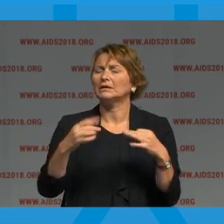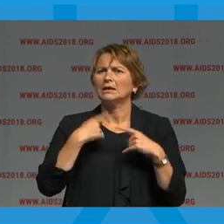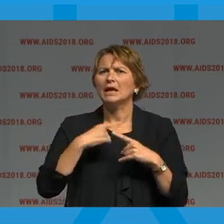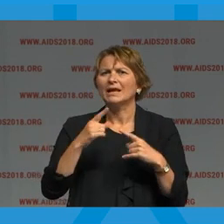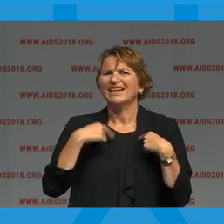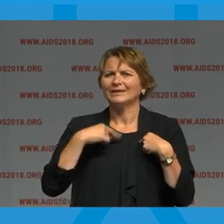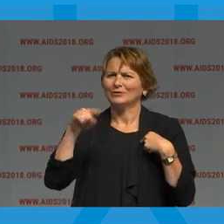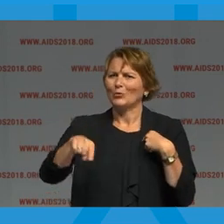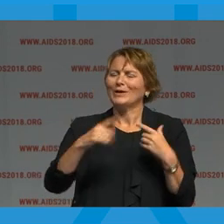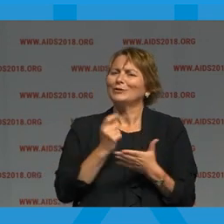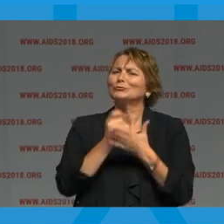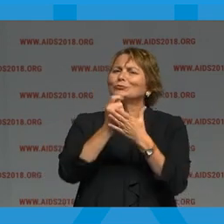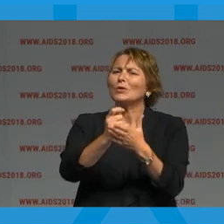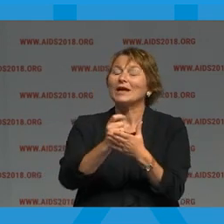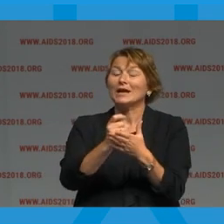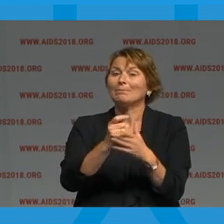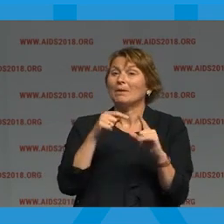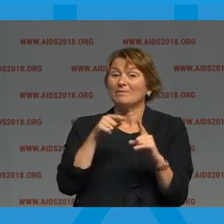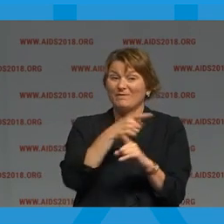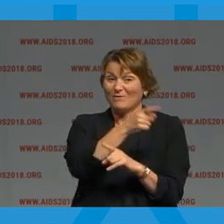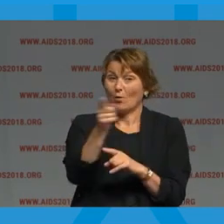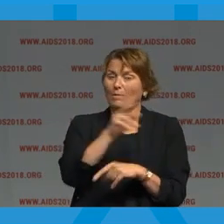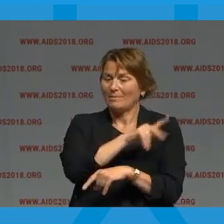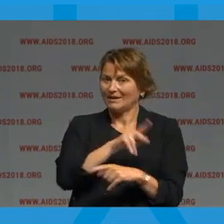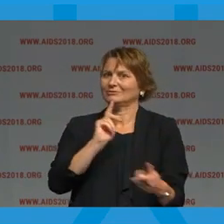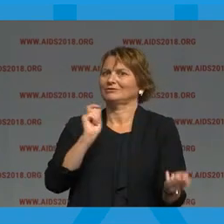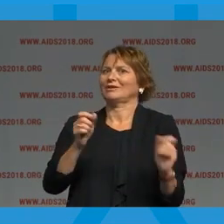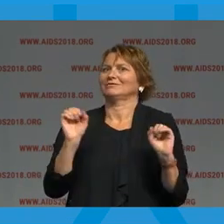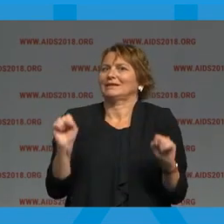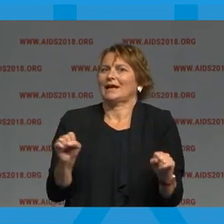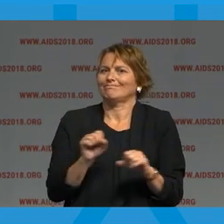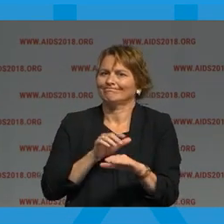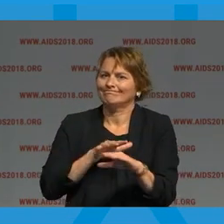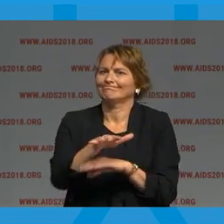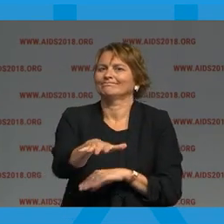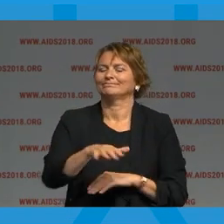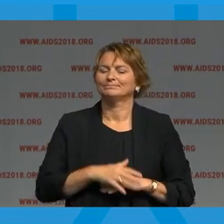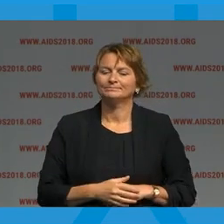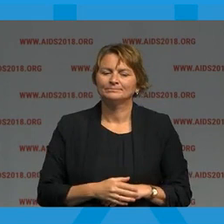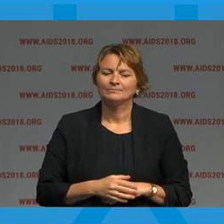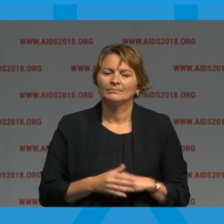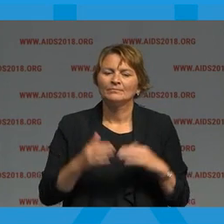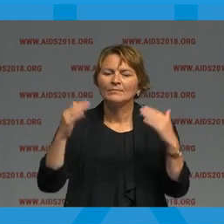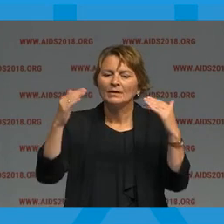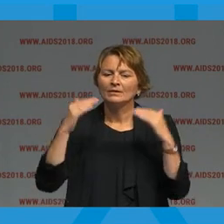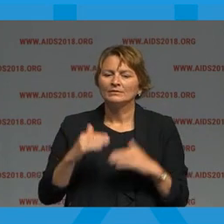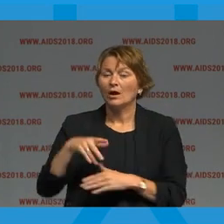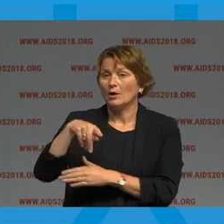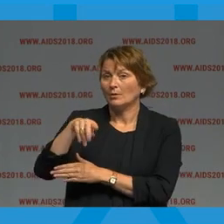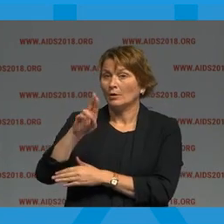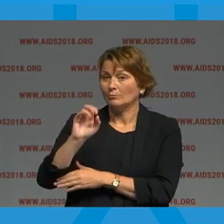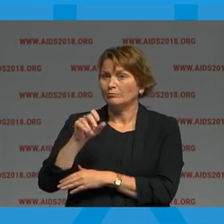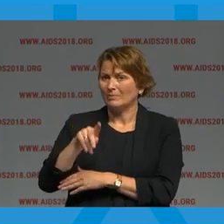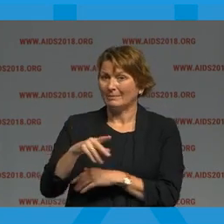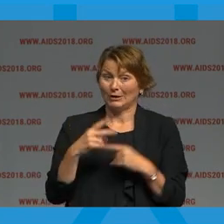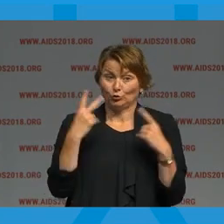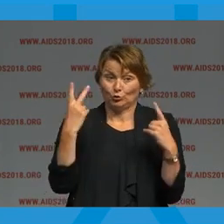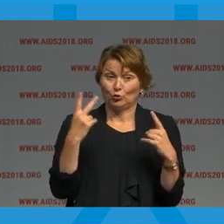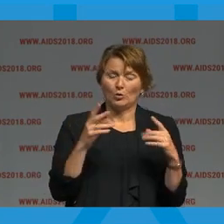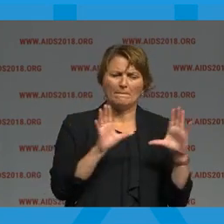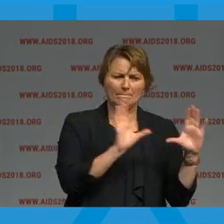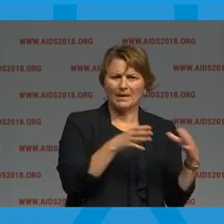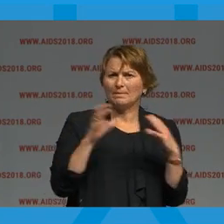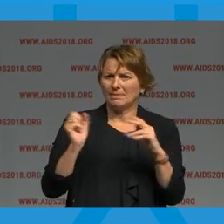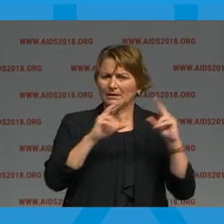treatment paradigm for many of our patients. What about pre-exposure prophylaxis? We have 2 large trials ongoing.